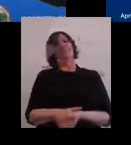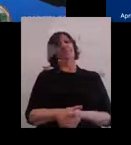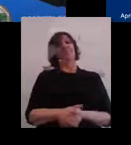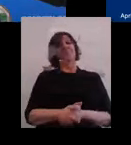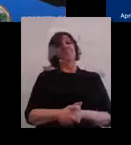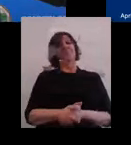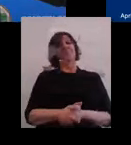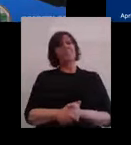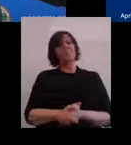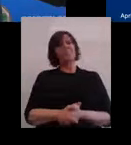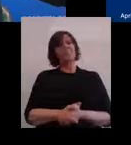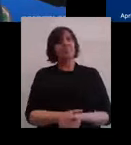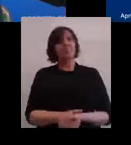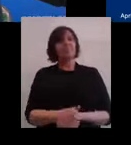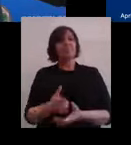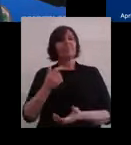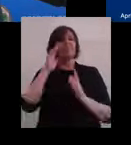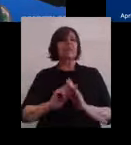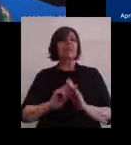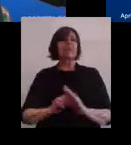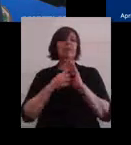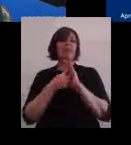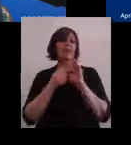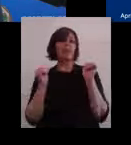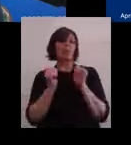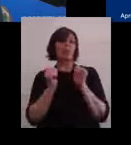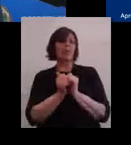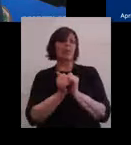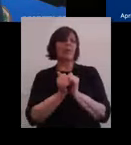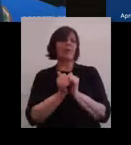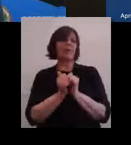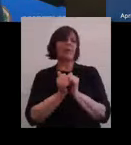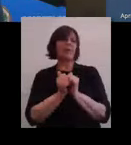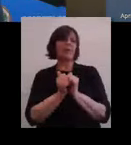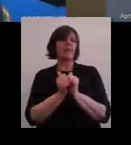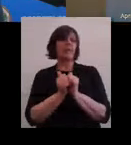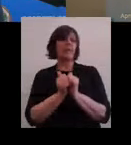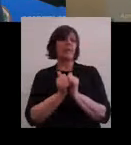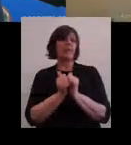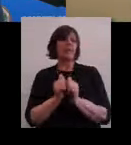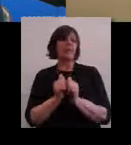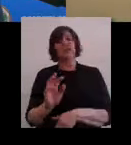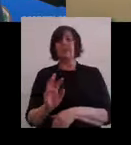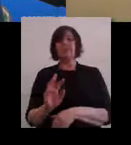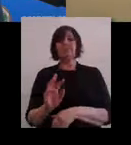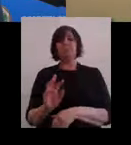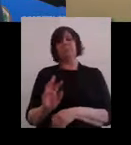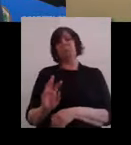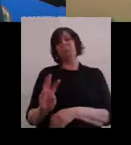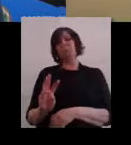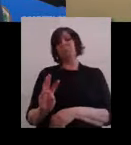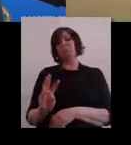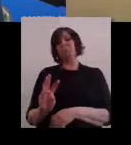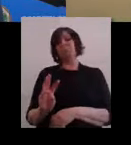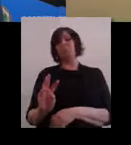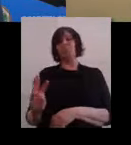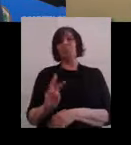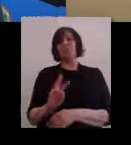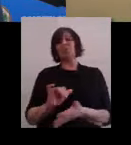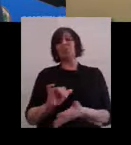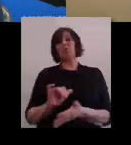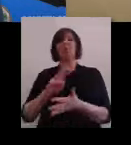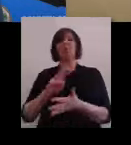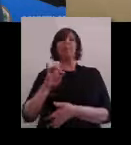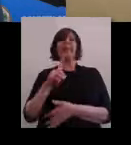We will start off with, at the bottom, with the W's. So we'll start off with Western New York Media. Anybody from Western